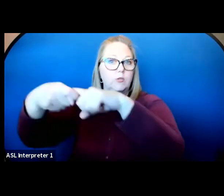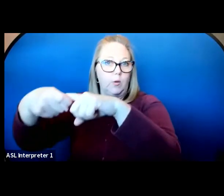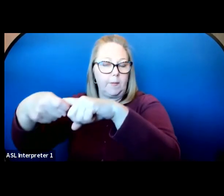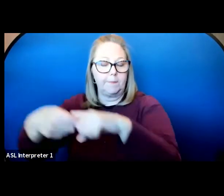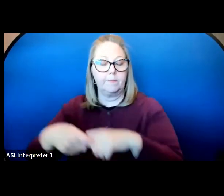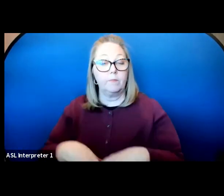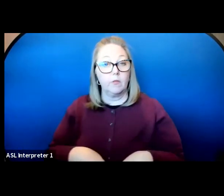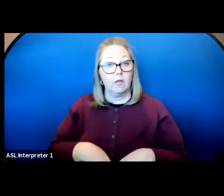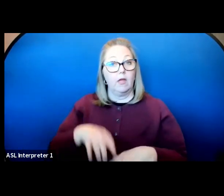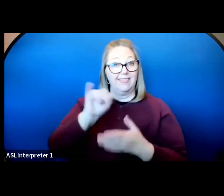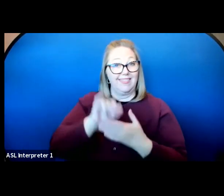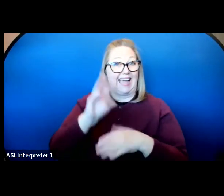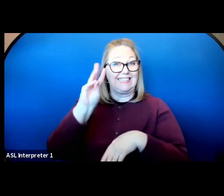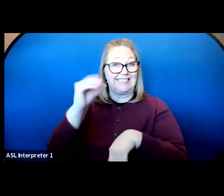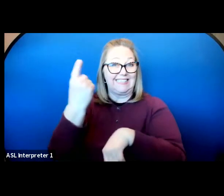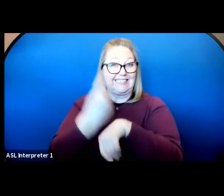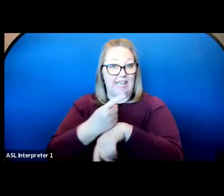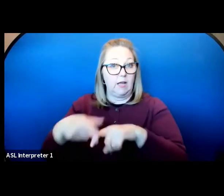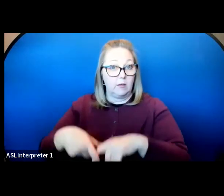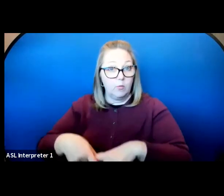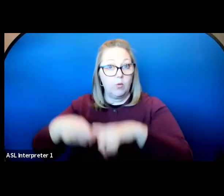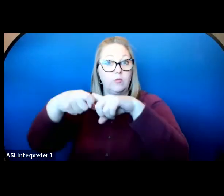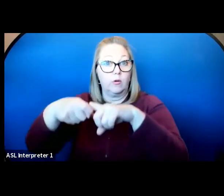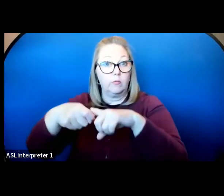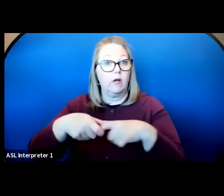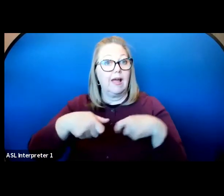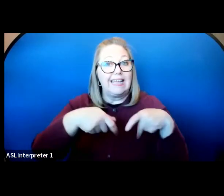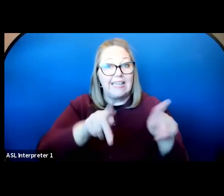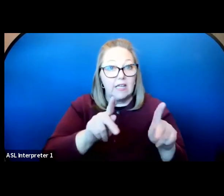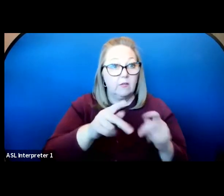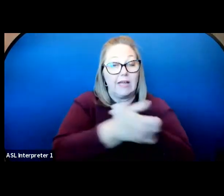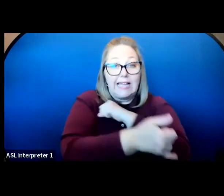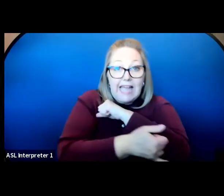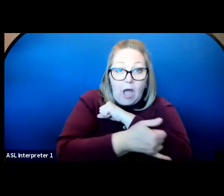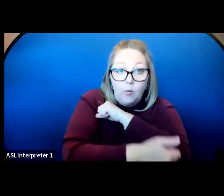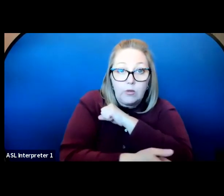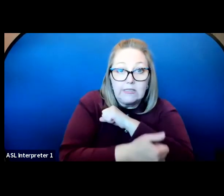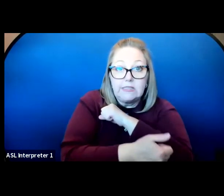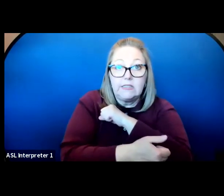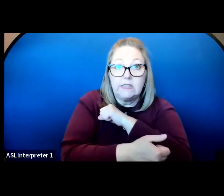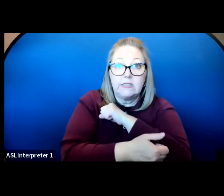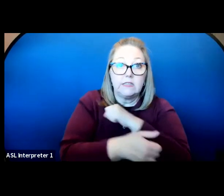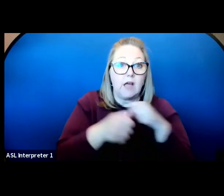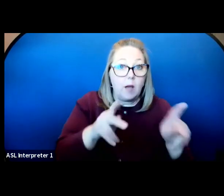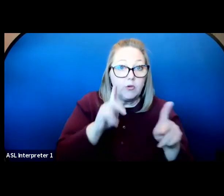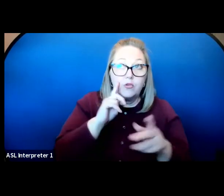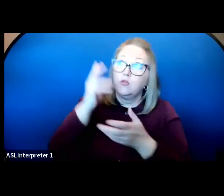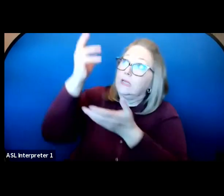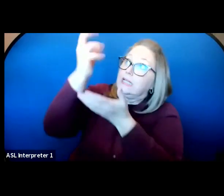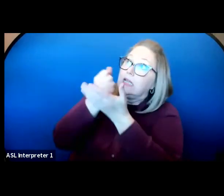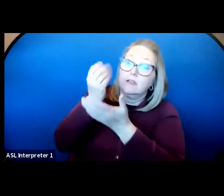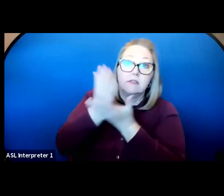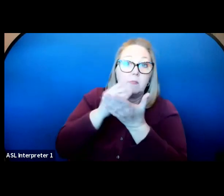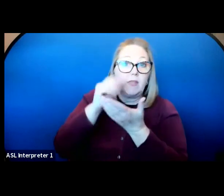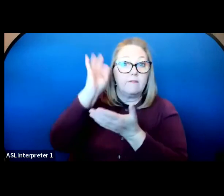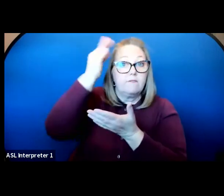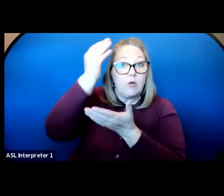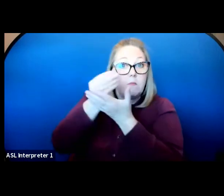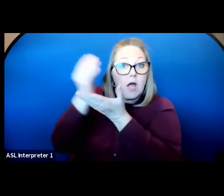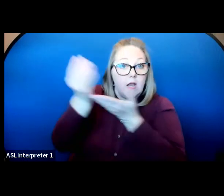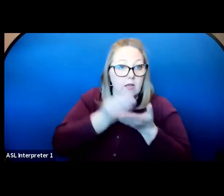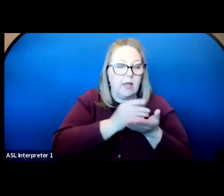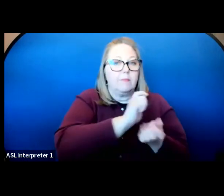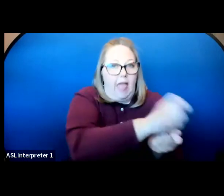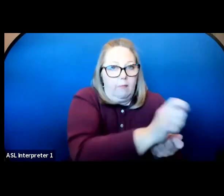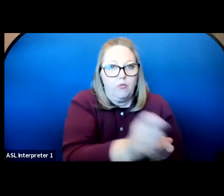time to fine-tune and implement procedures to give rental assistance dollars to landlords as well as tenants more quickly